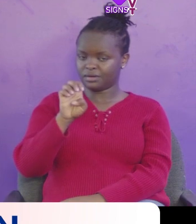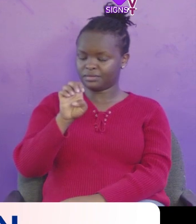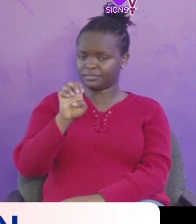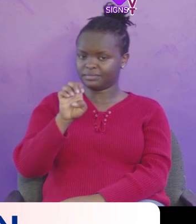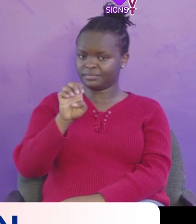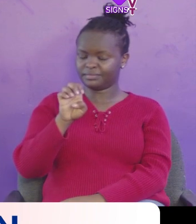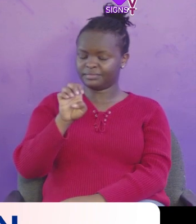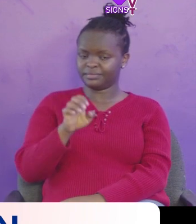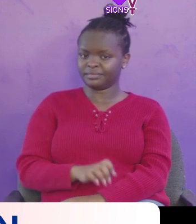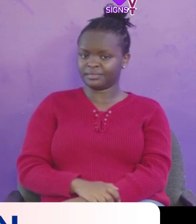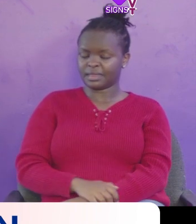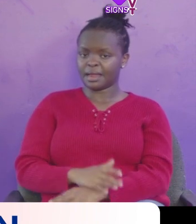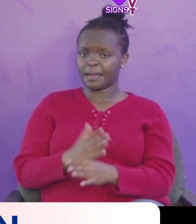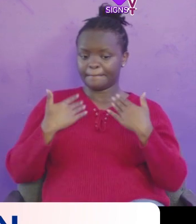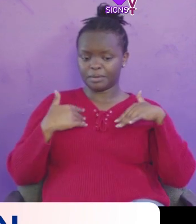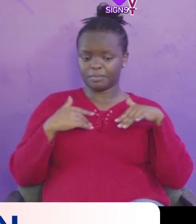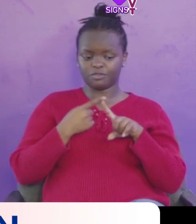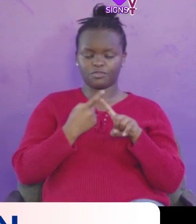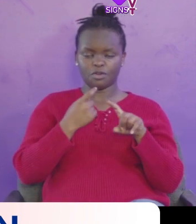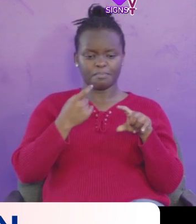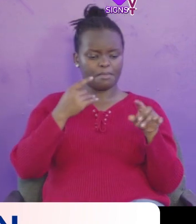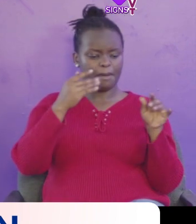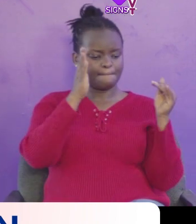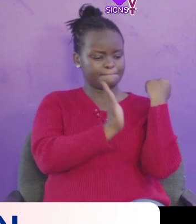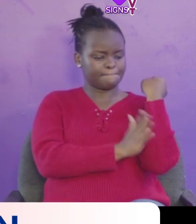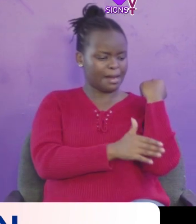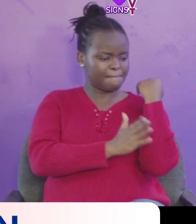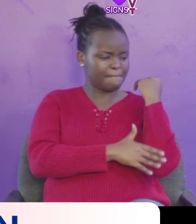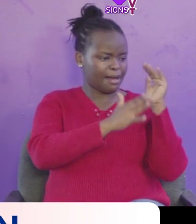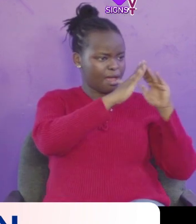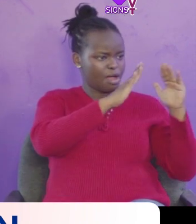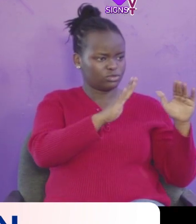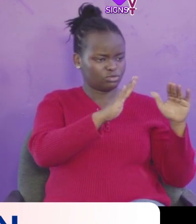At least watu wanatoka kwa manyumba mbaya wanaingia kwa manyumba mzuri.